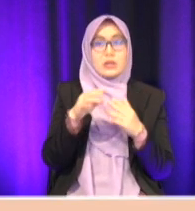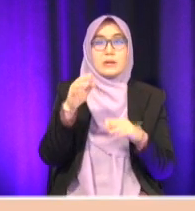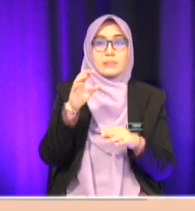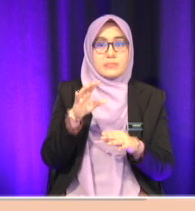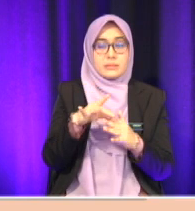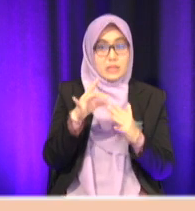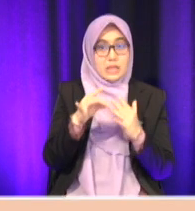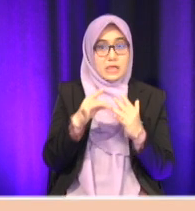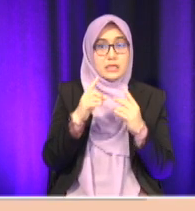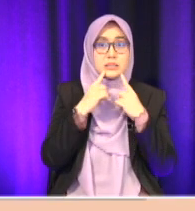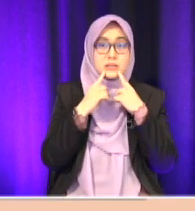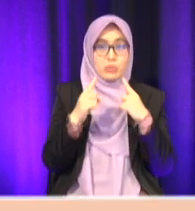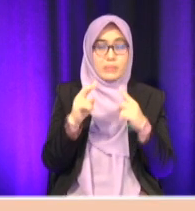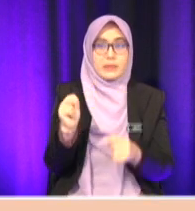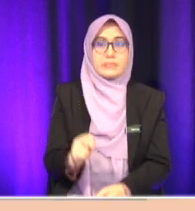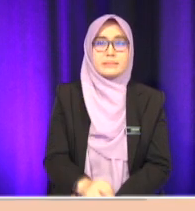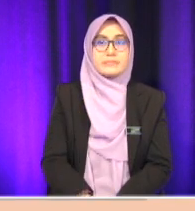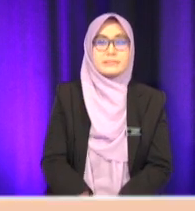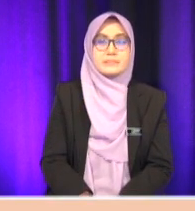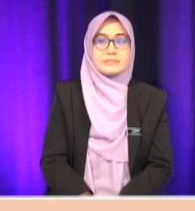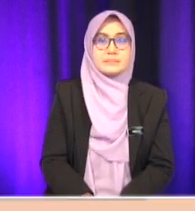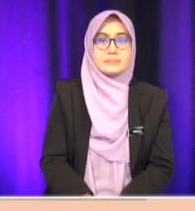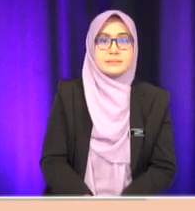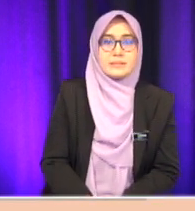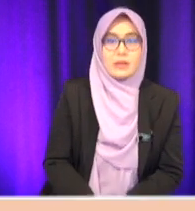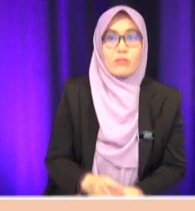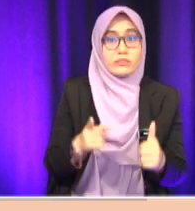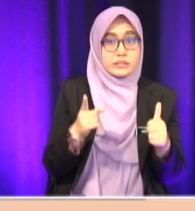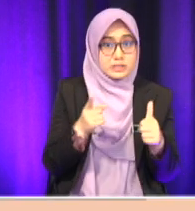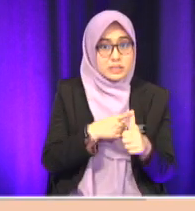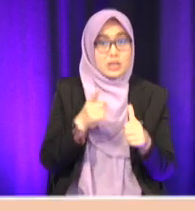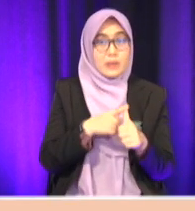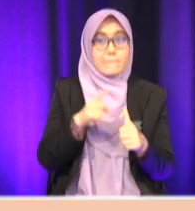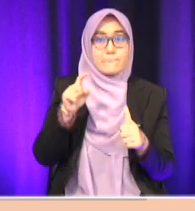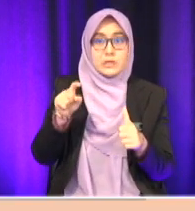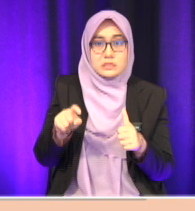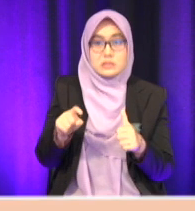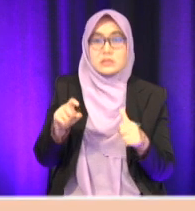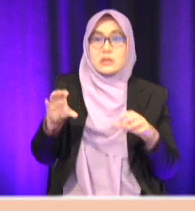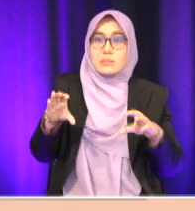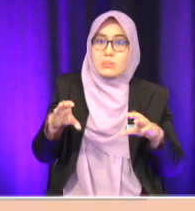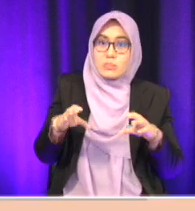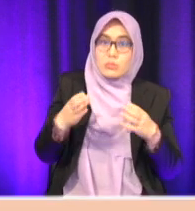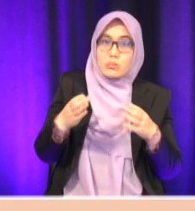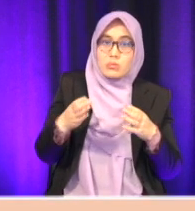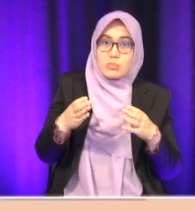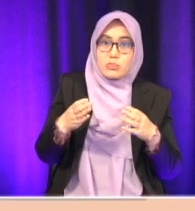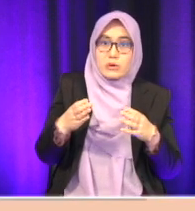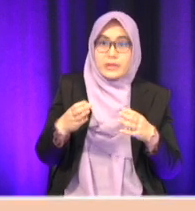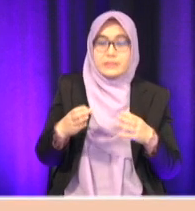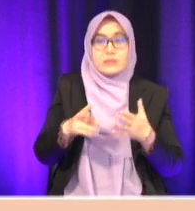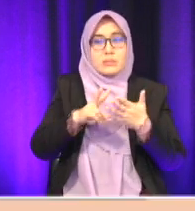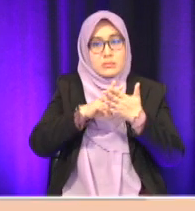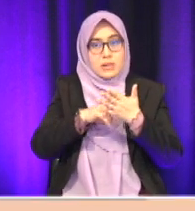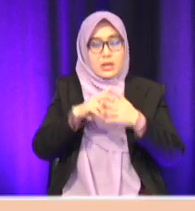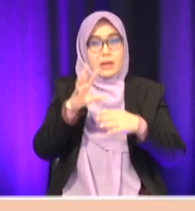So here, first thing that you have to do is take your time to read the